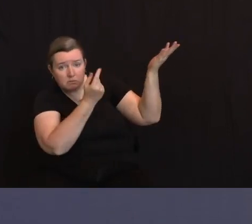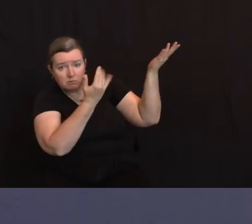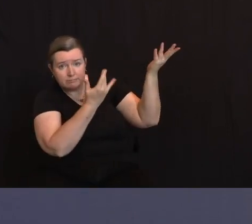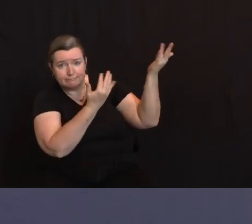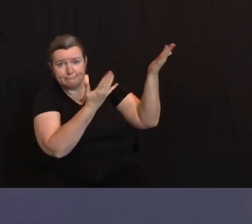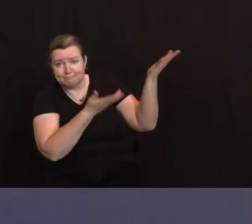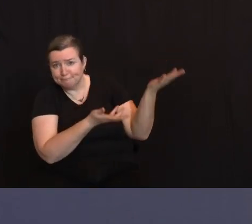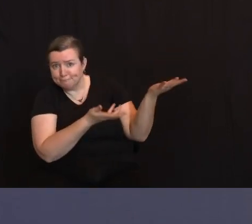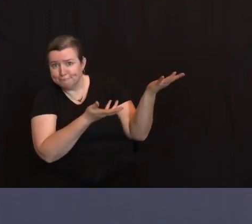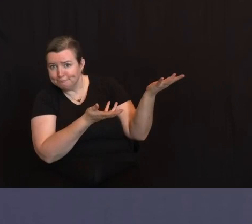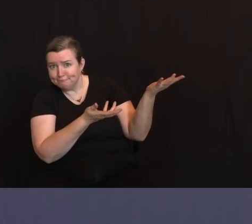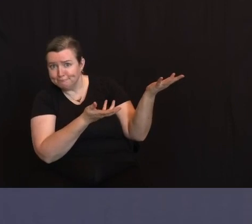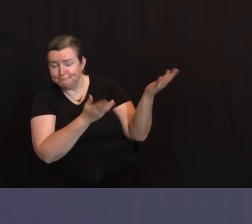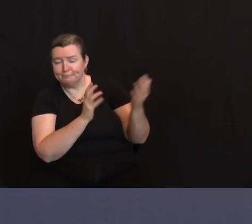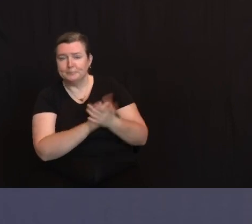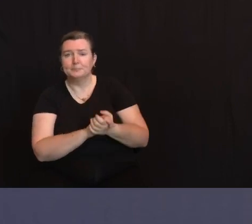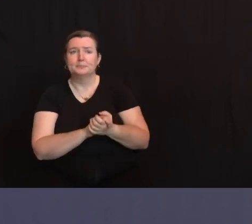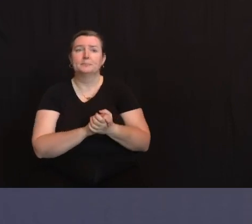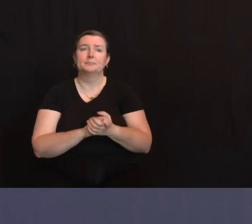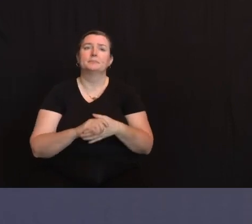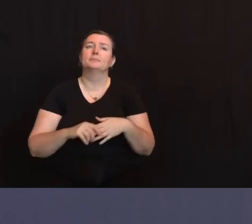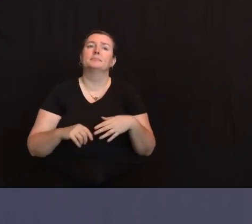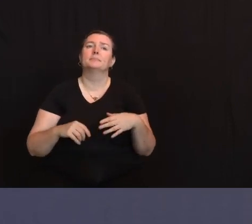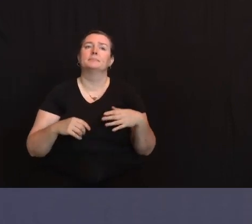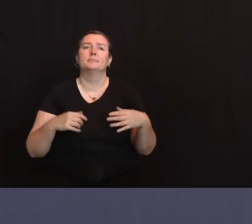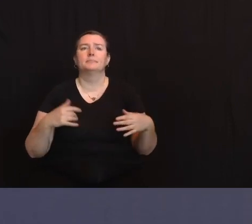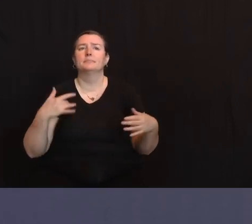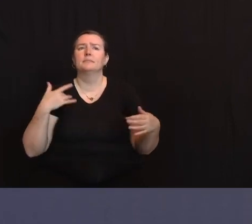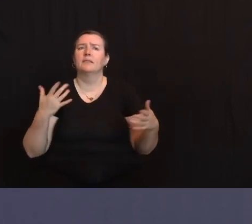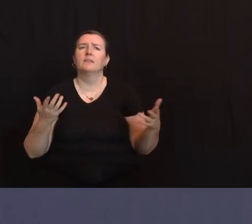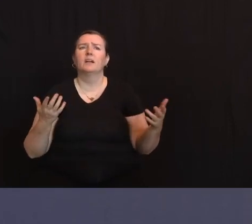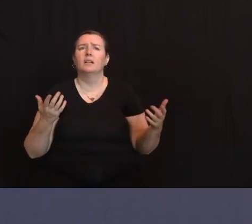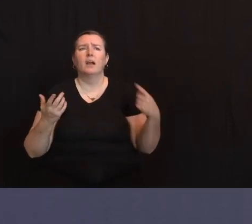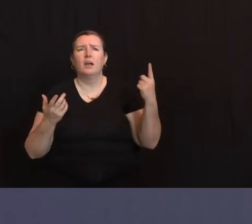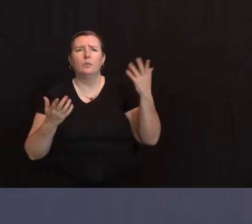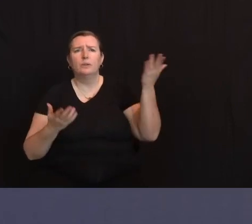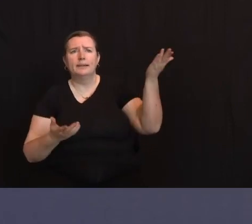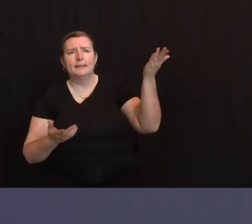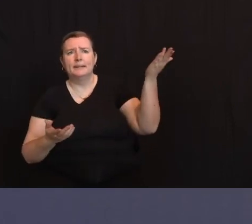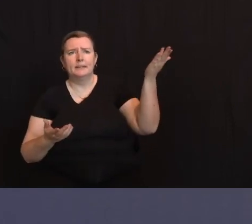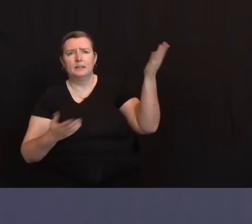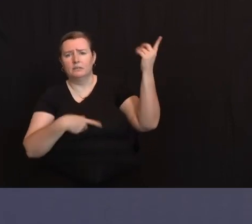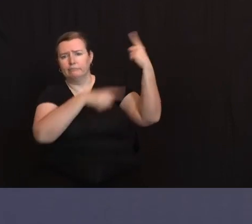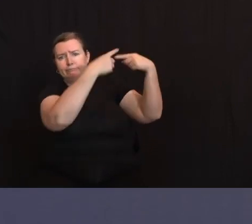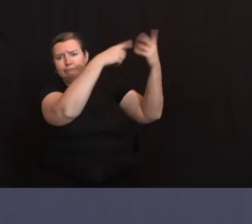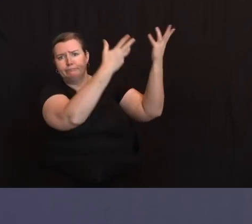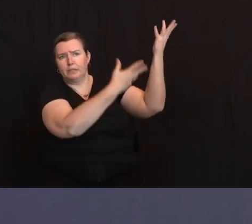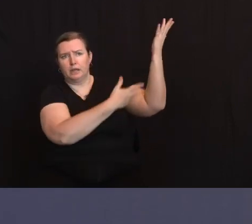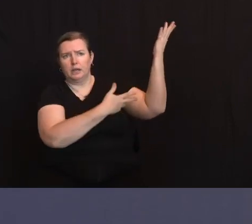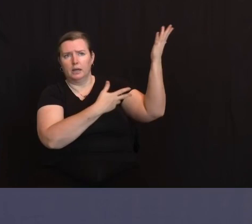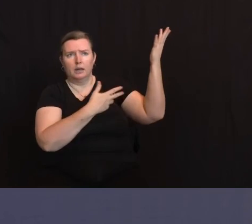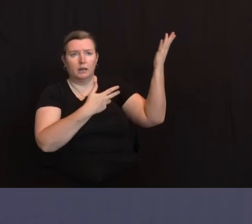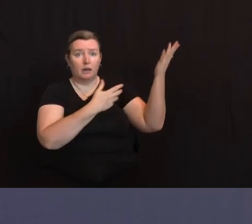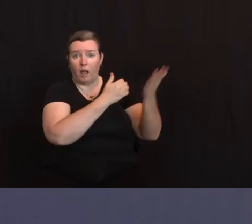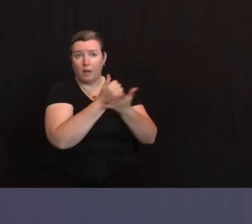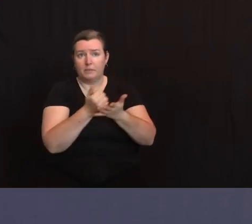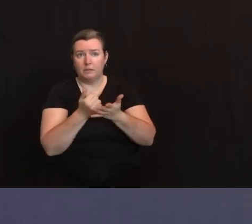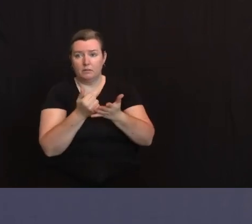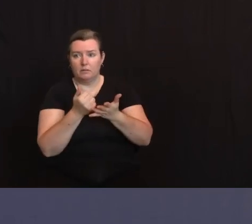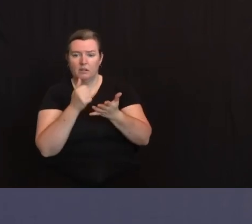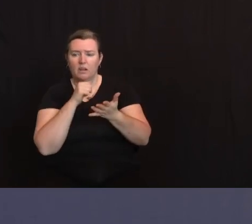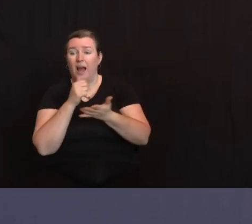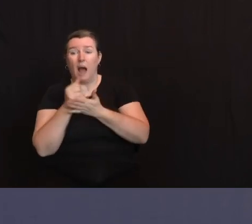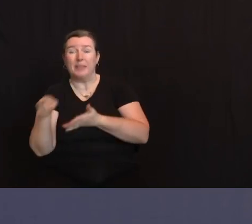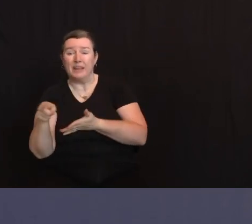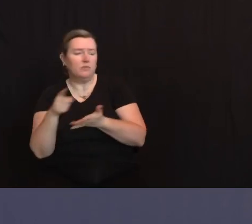to know why it's one or the other, including who thinks that laying off middle-class workers who are